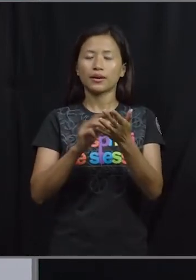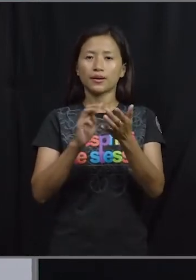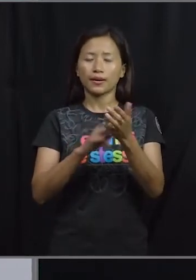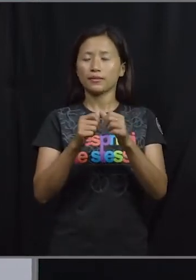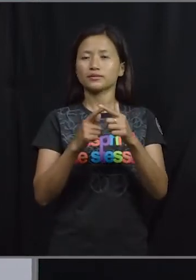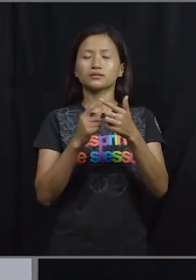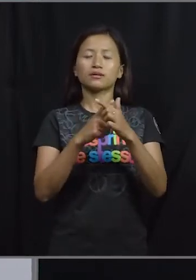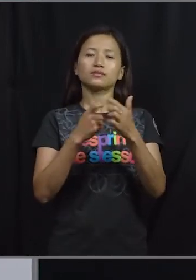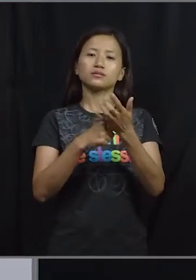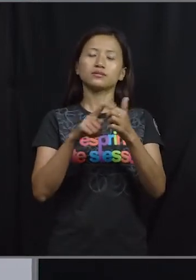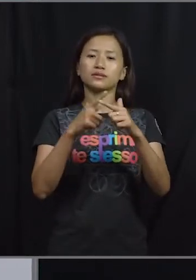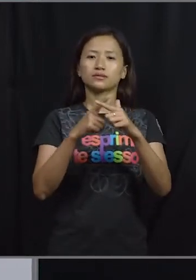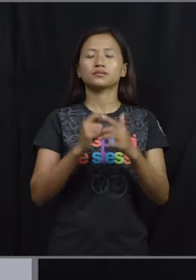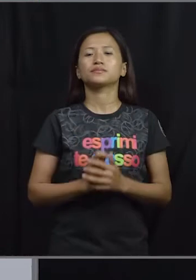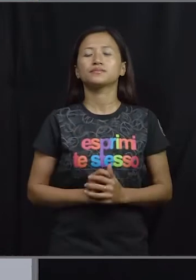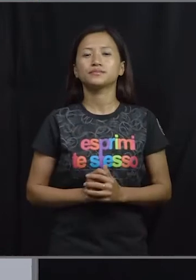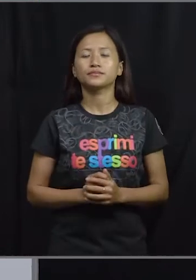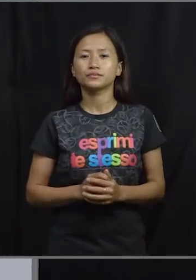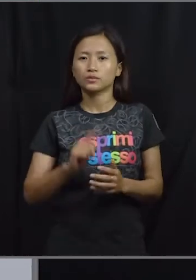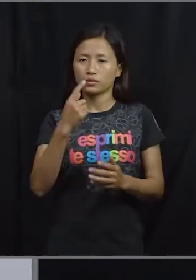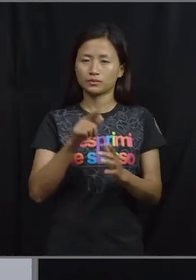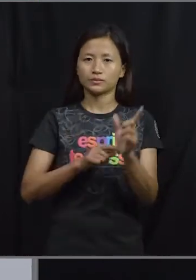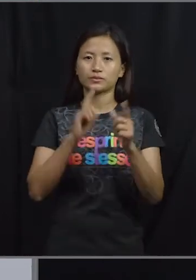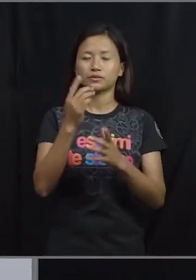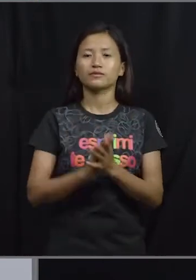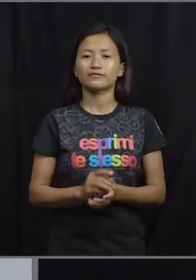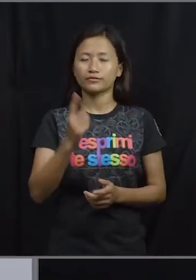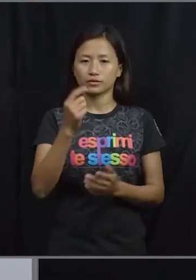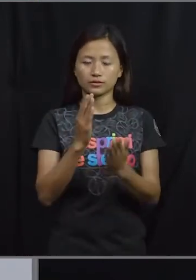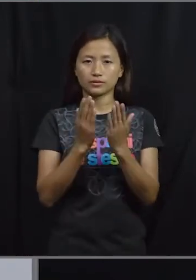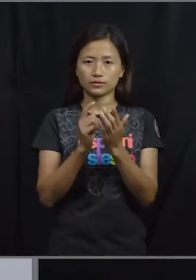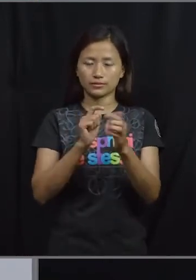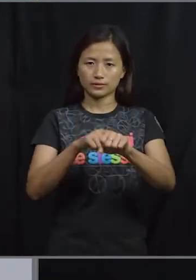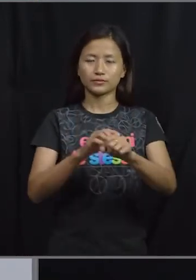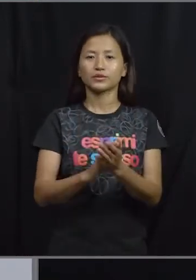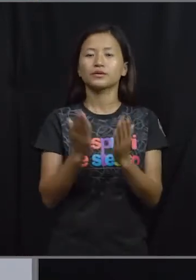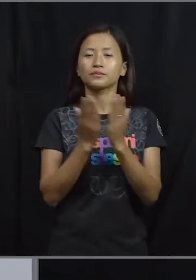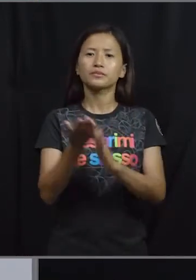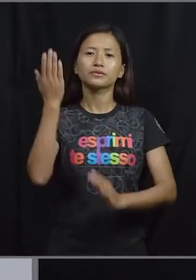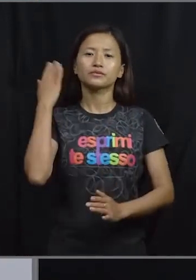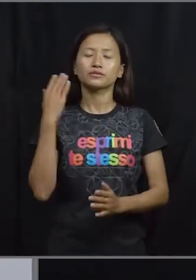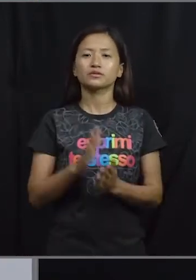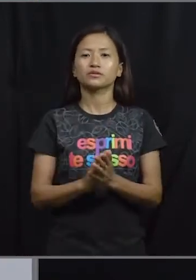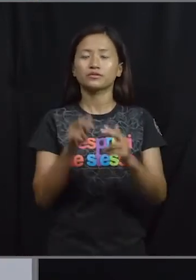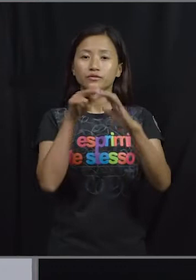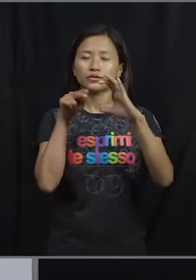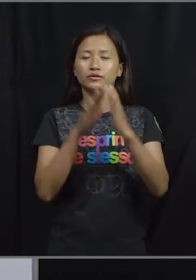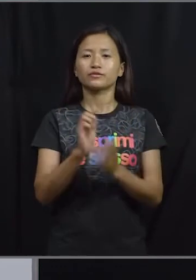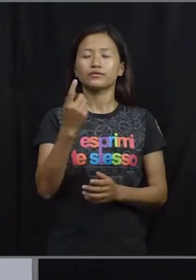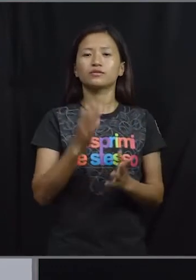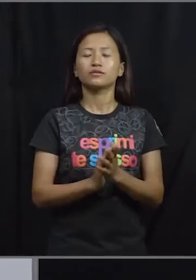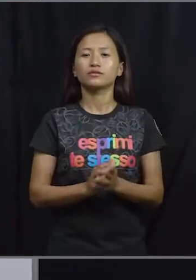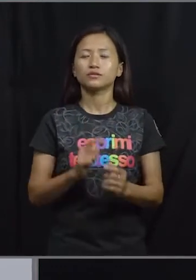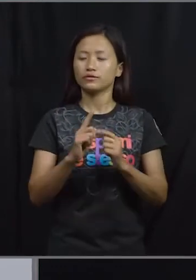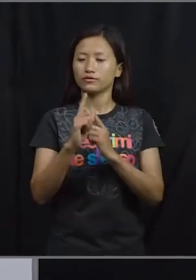matrix. Let us learn one by one. Those who are watching for the first time, I suggest you to watch the previous videos first, then